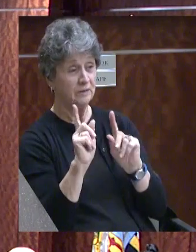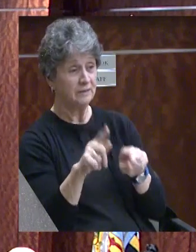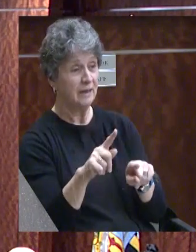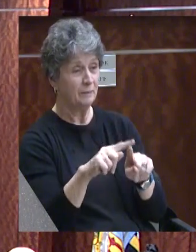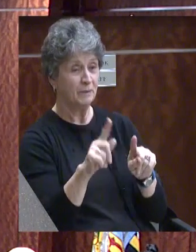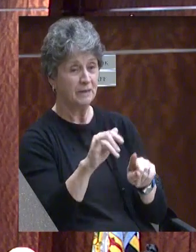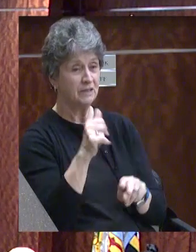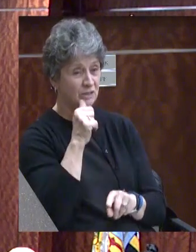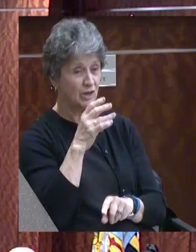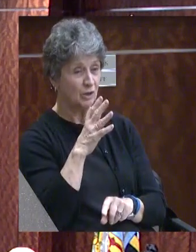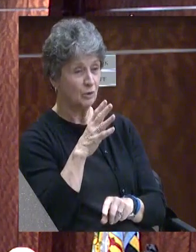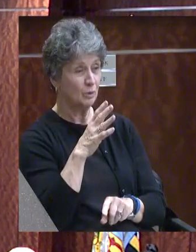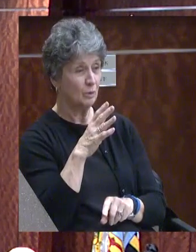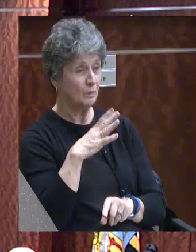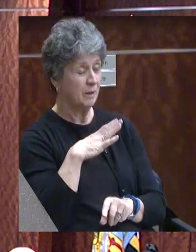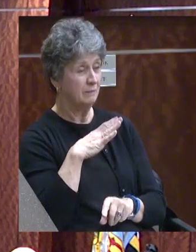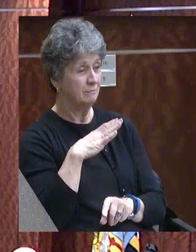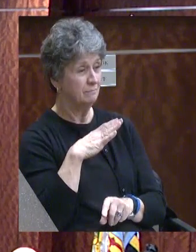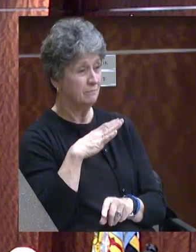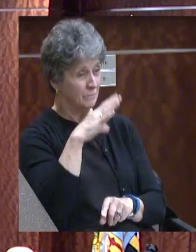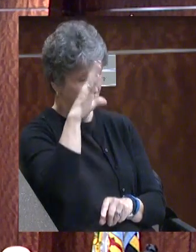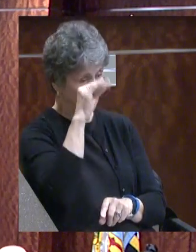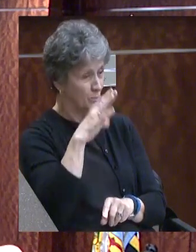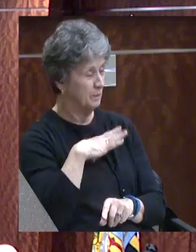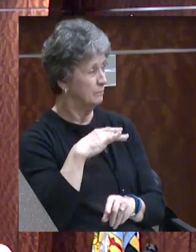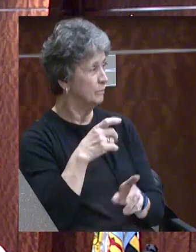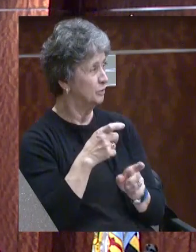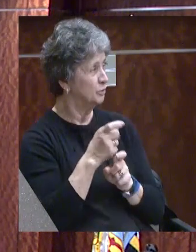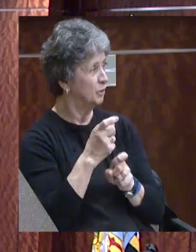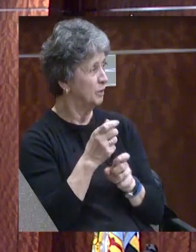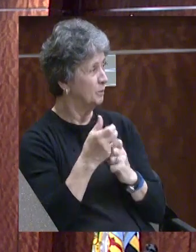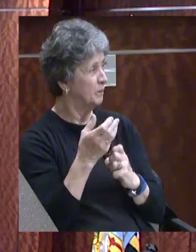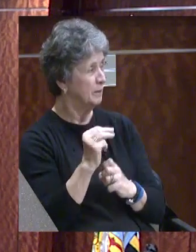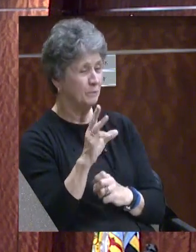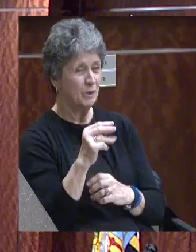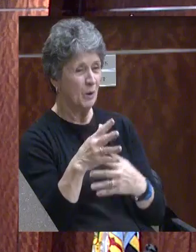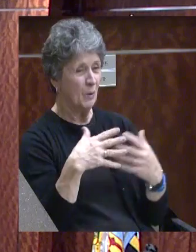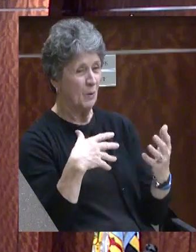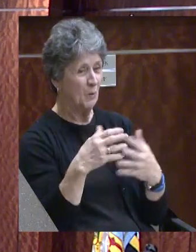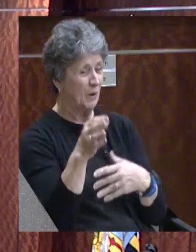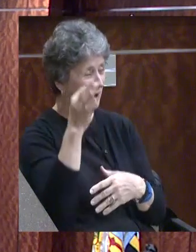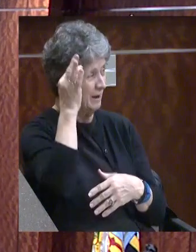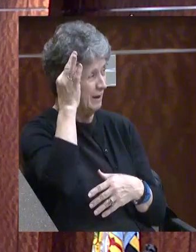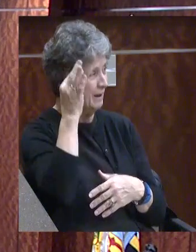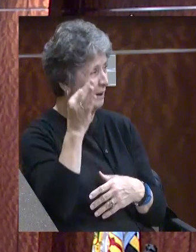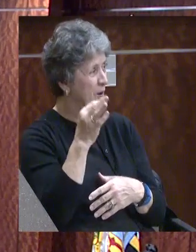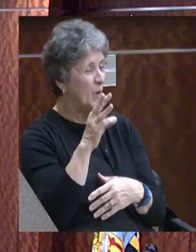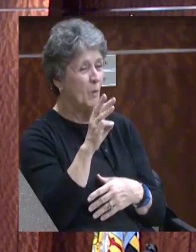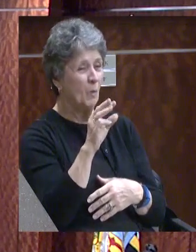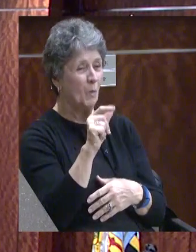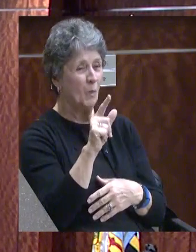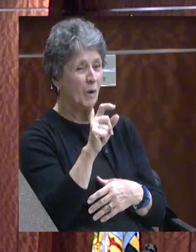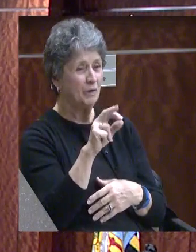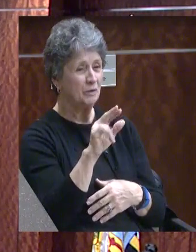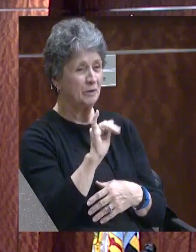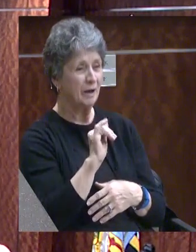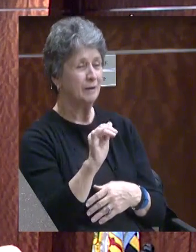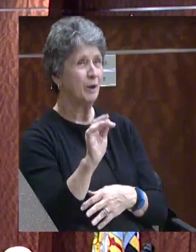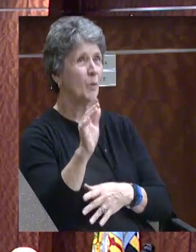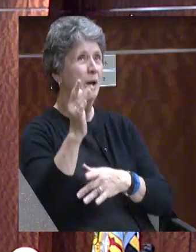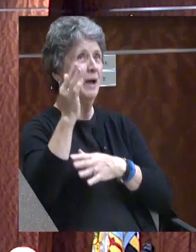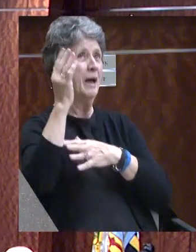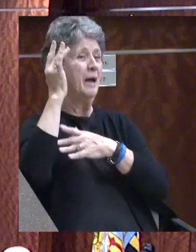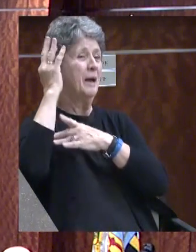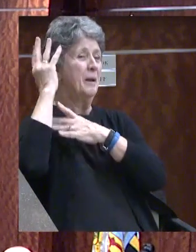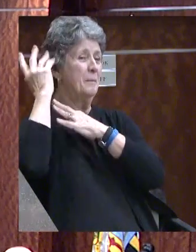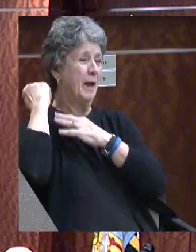gentleman, I was joking with him. I knew him when he had no gray hair. Both of us, actually. Walter and I go back a little ways when fire department days when we